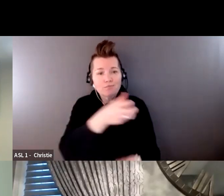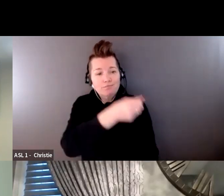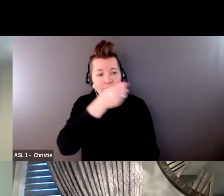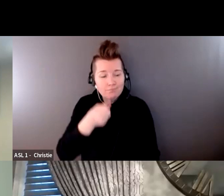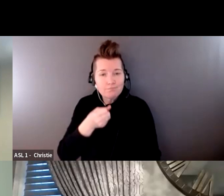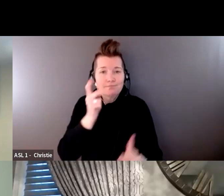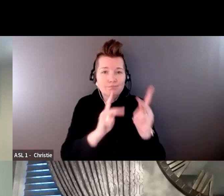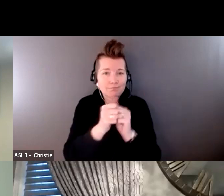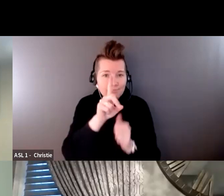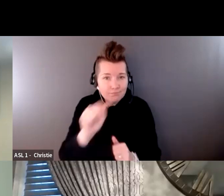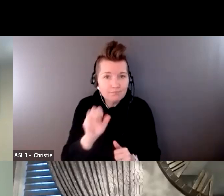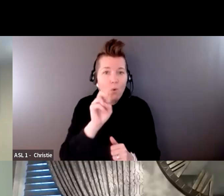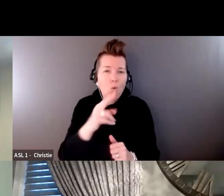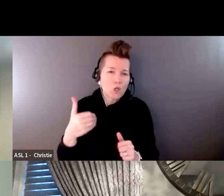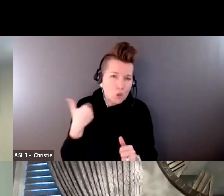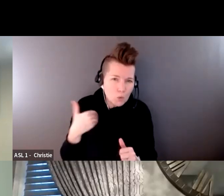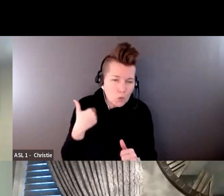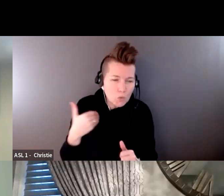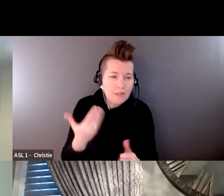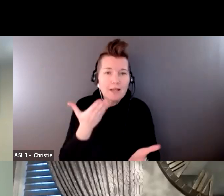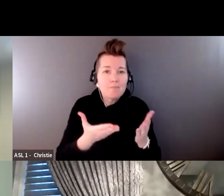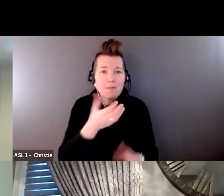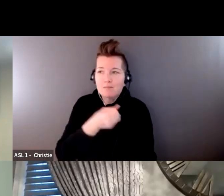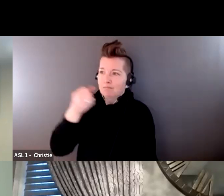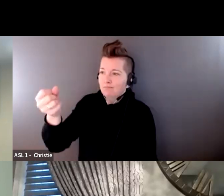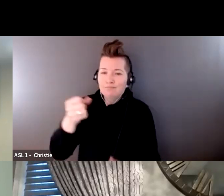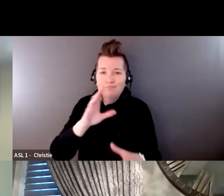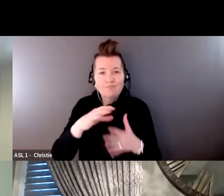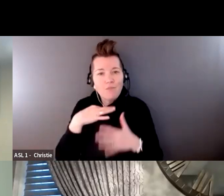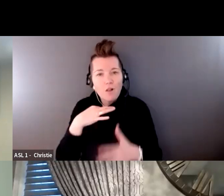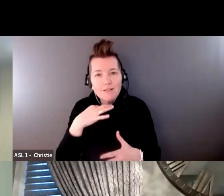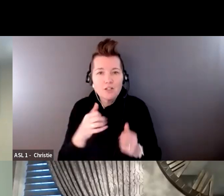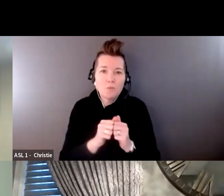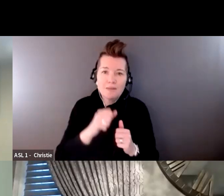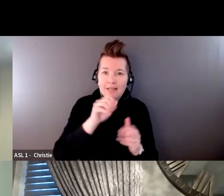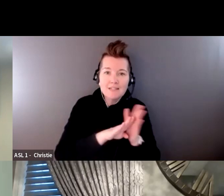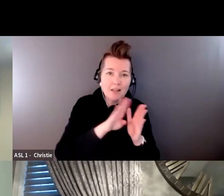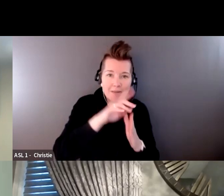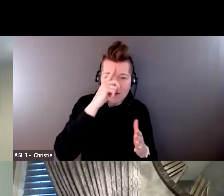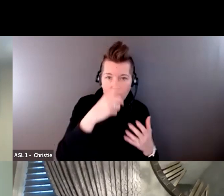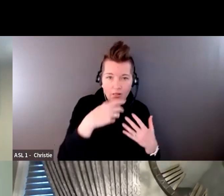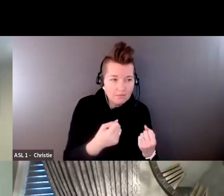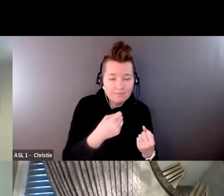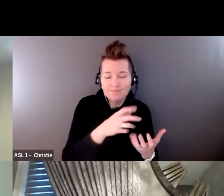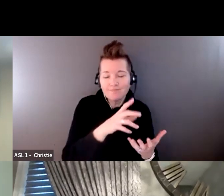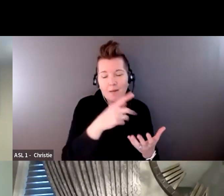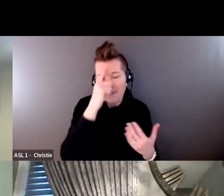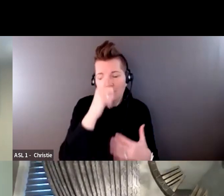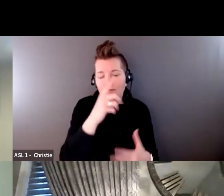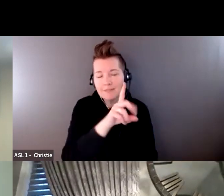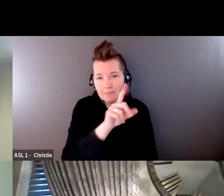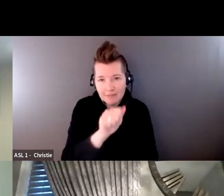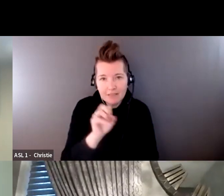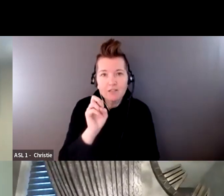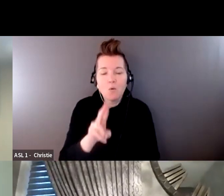used volunteers with, let's say, ASD or whatnot, or mental disabilities, what I think in my community, ethnic community,